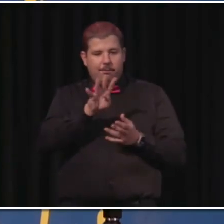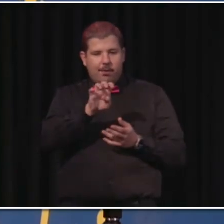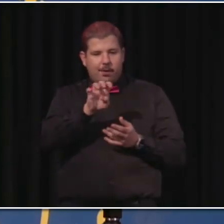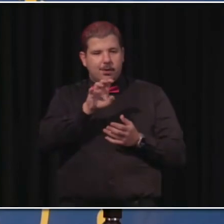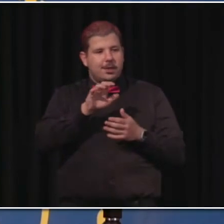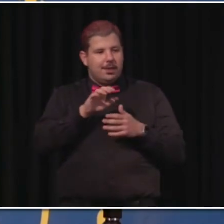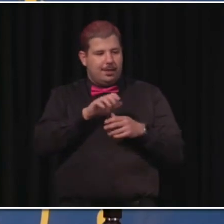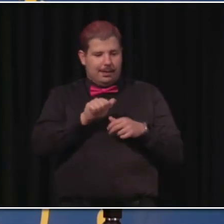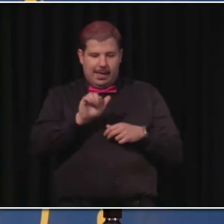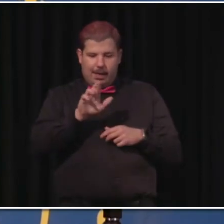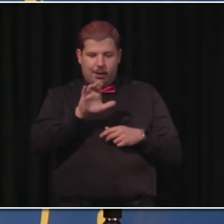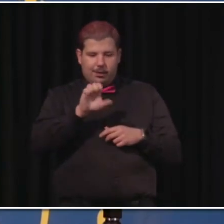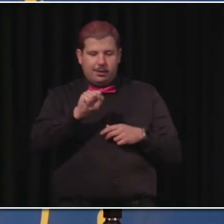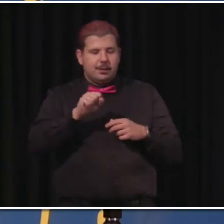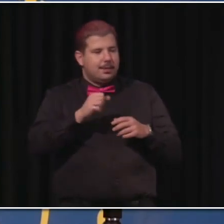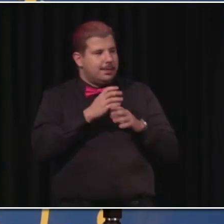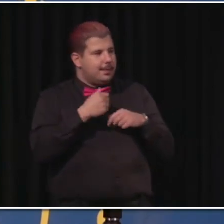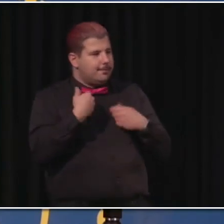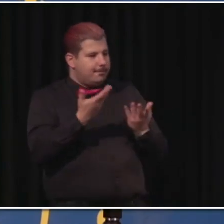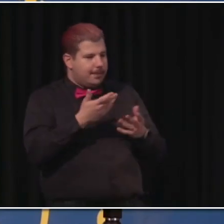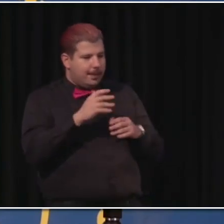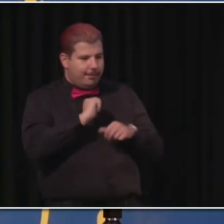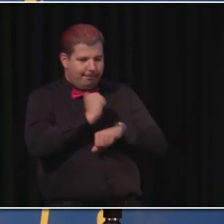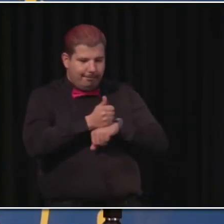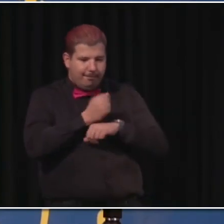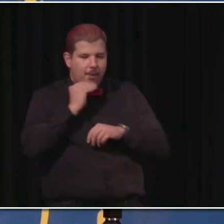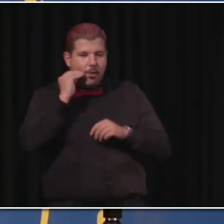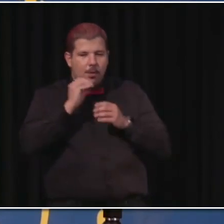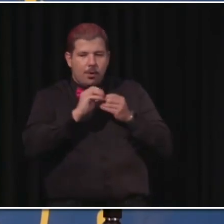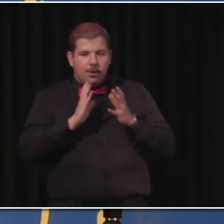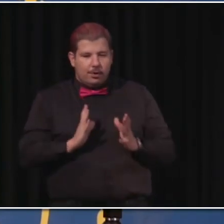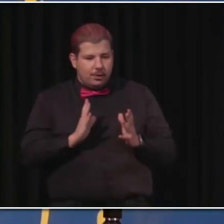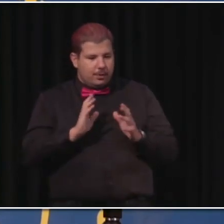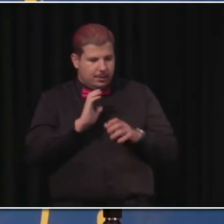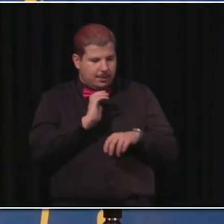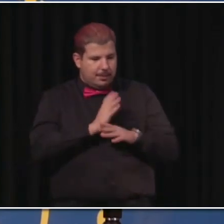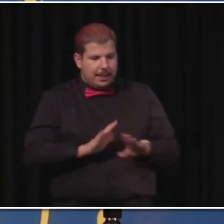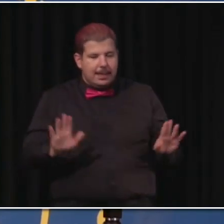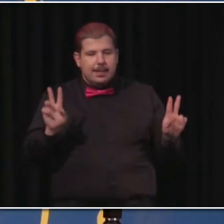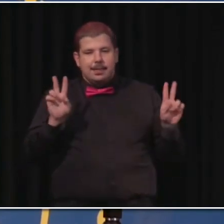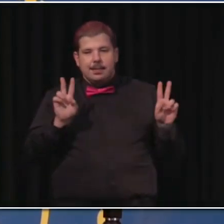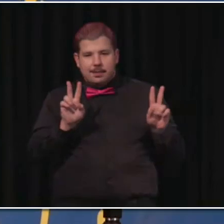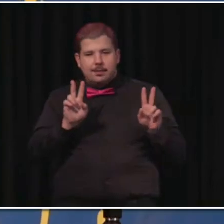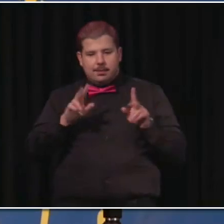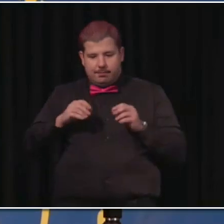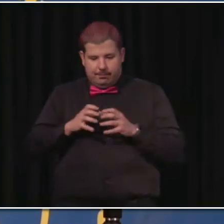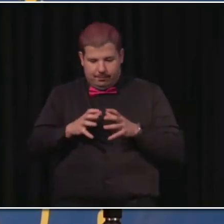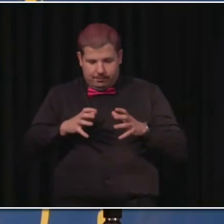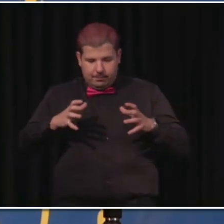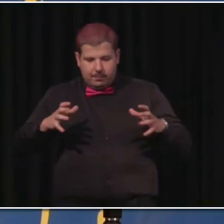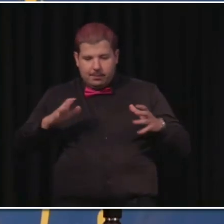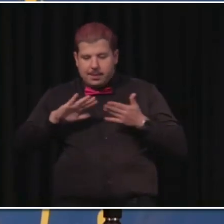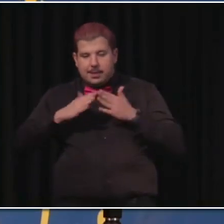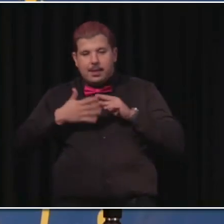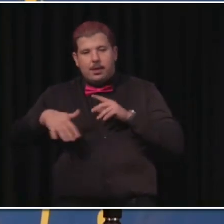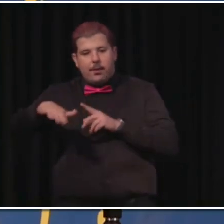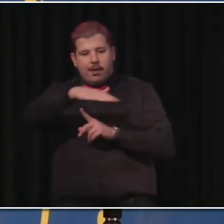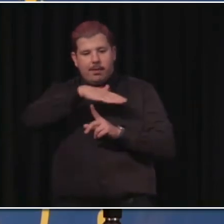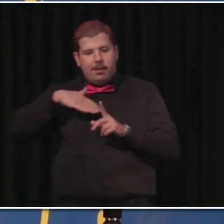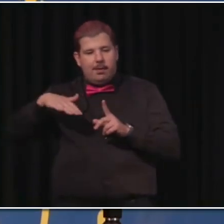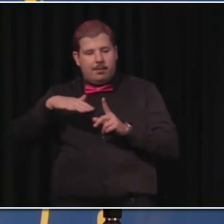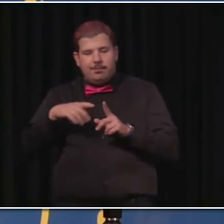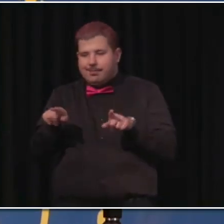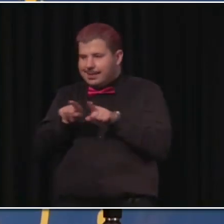for peace as the city grew around them. Yet, the same people who were creating our city